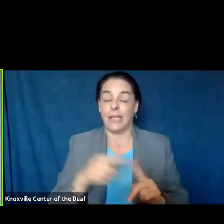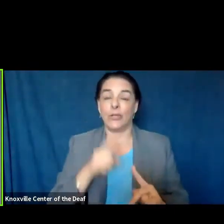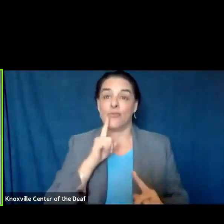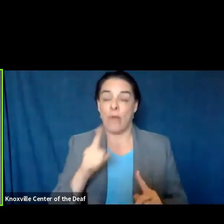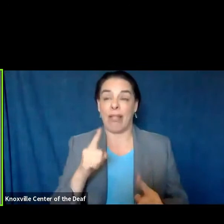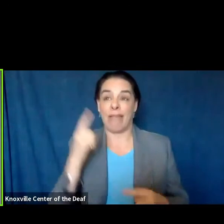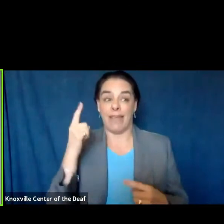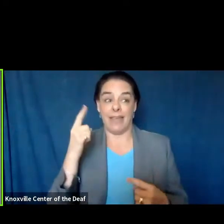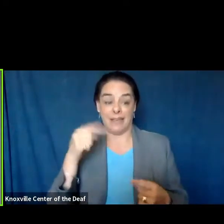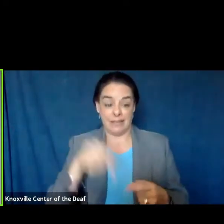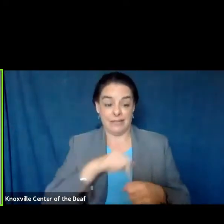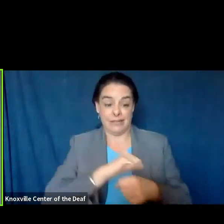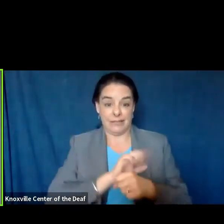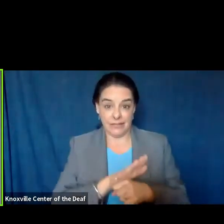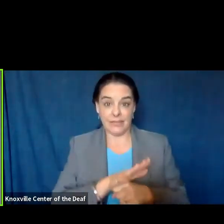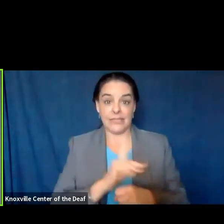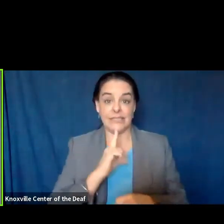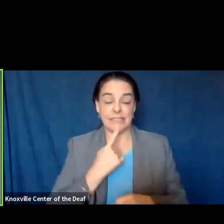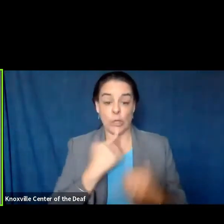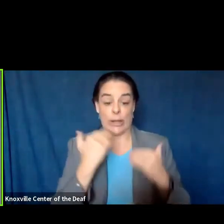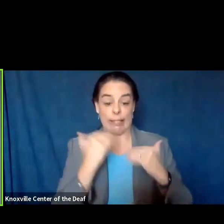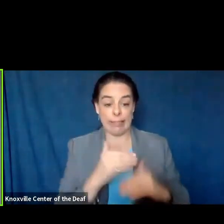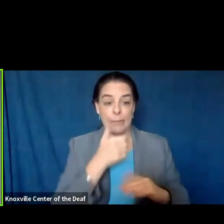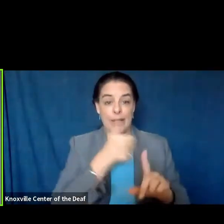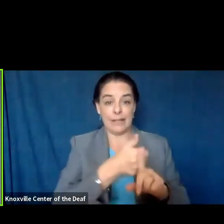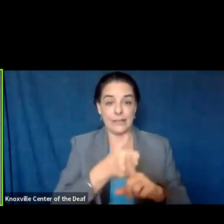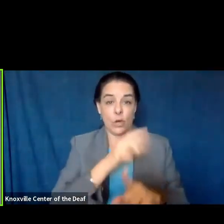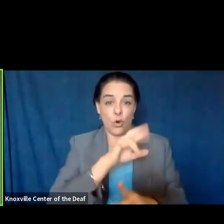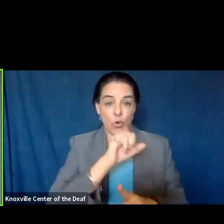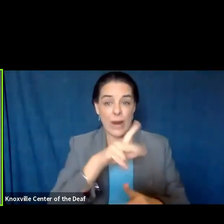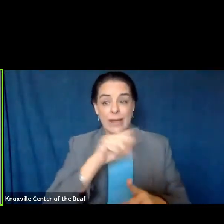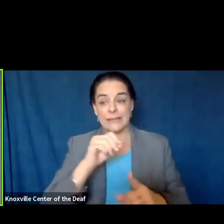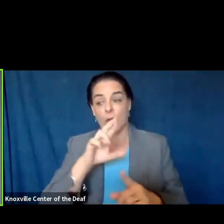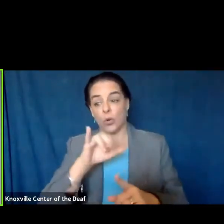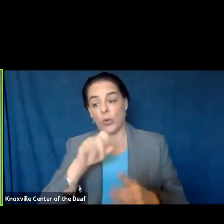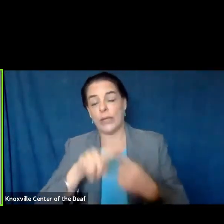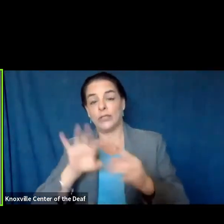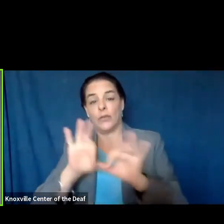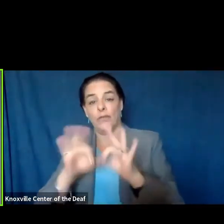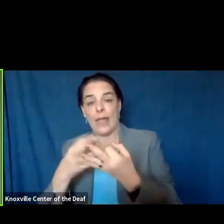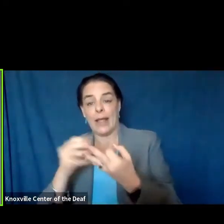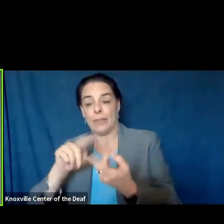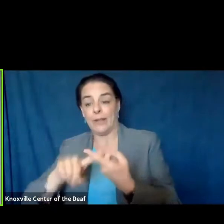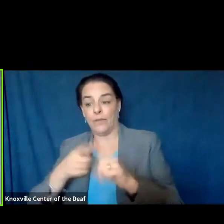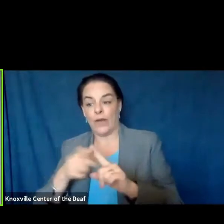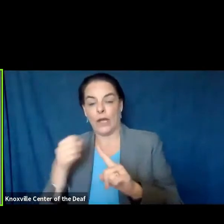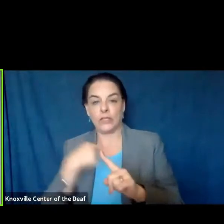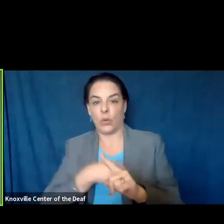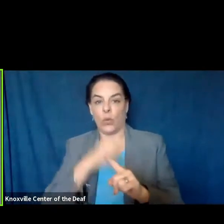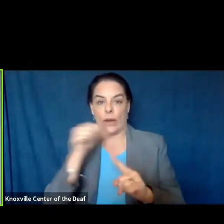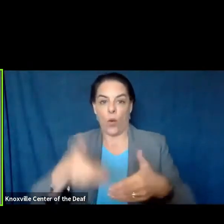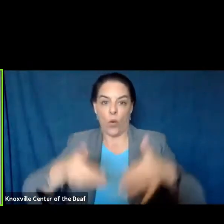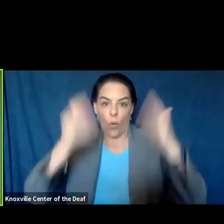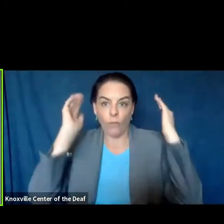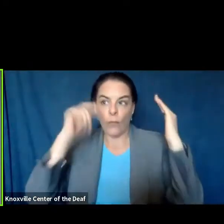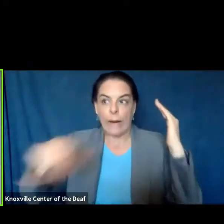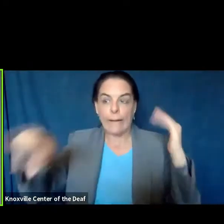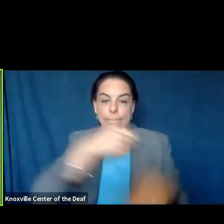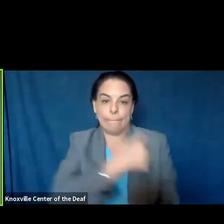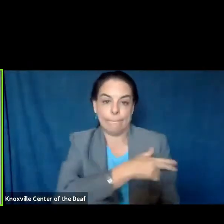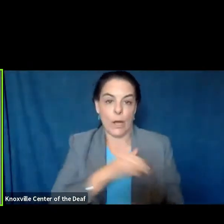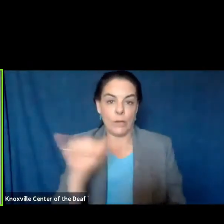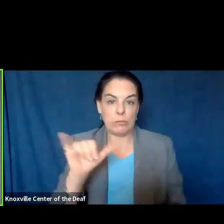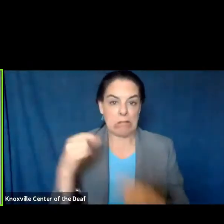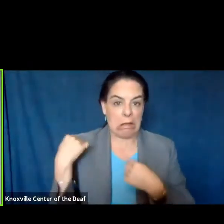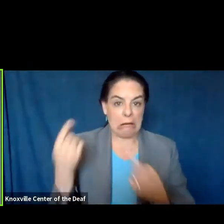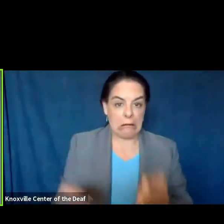to limit the risk to themselves and to their friends and family so we don't continue to burden the system the way we have. Jeff with